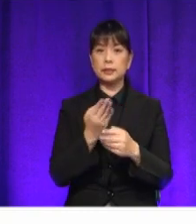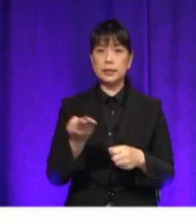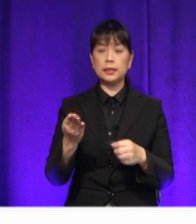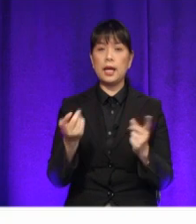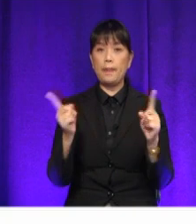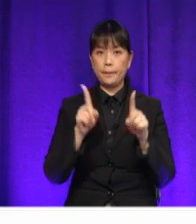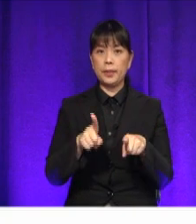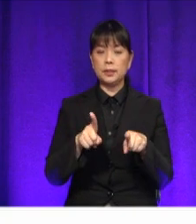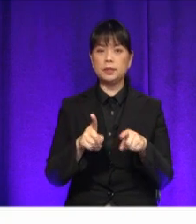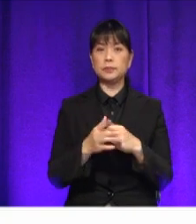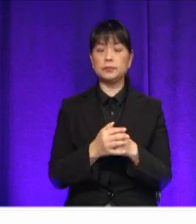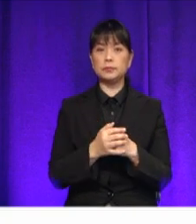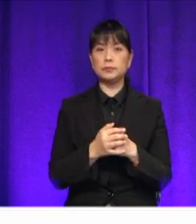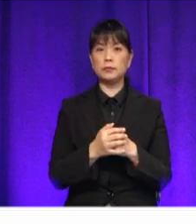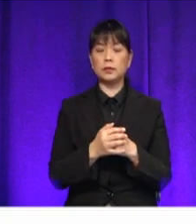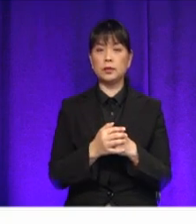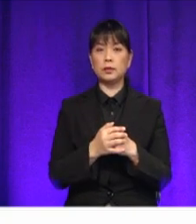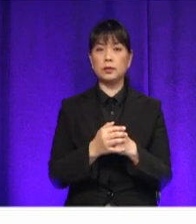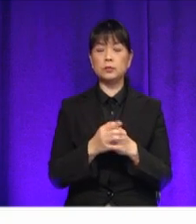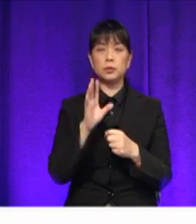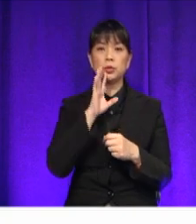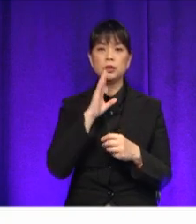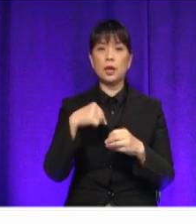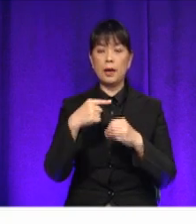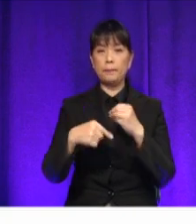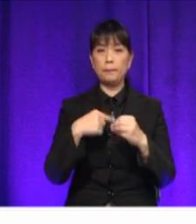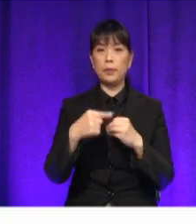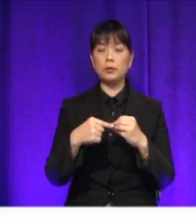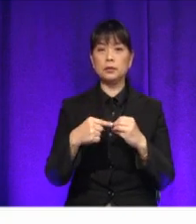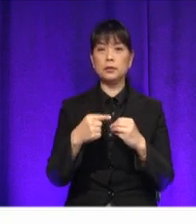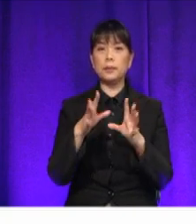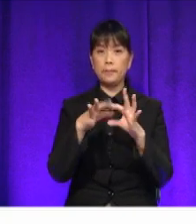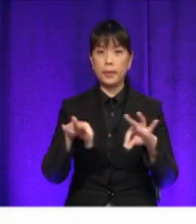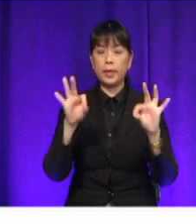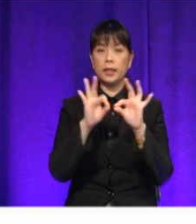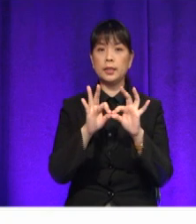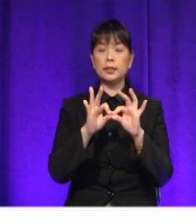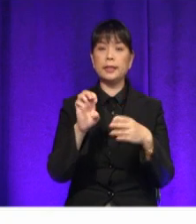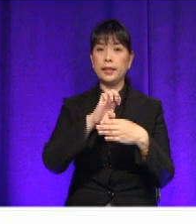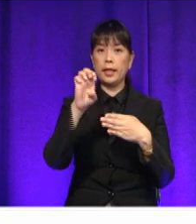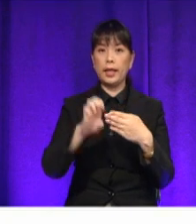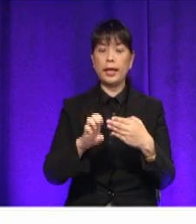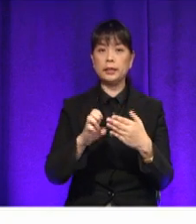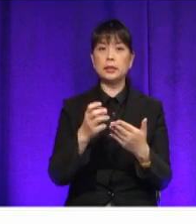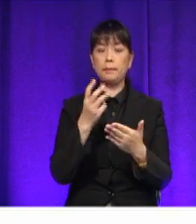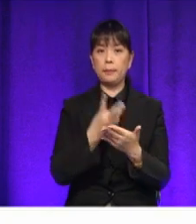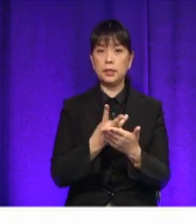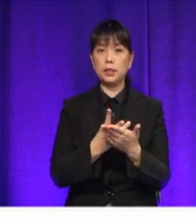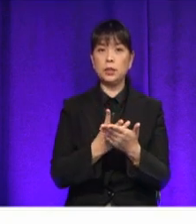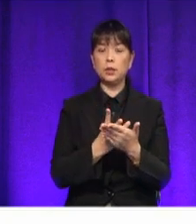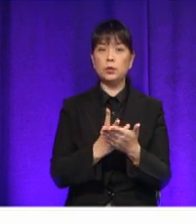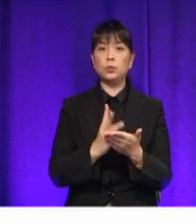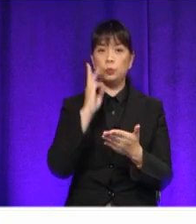was excited too. There was a lot of talk about improving the gym and the main hall. In the end, the money was spread around the school and nothing